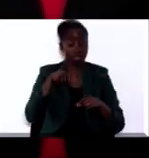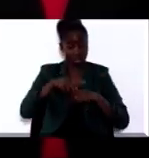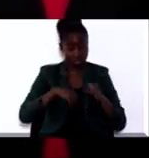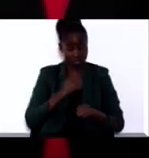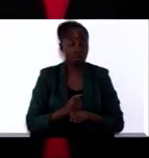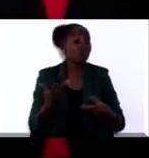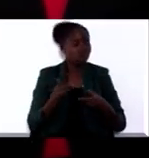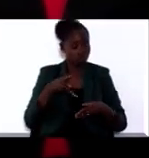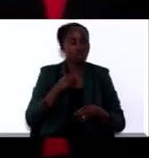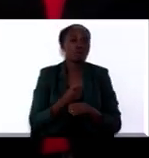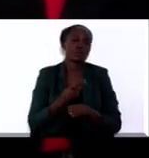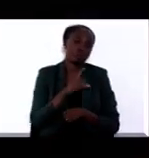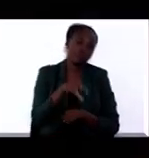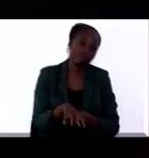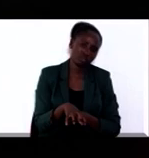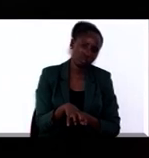province.